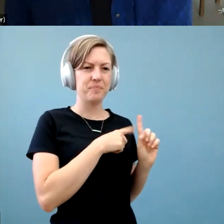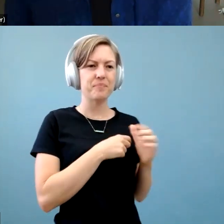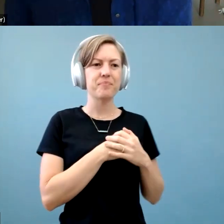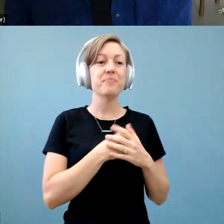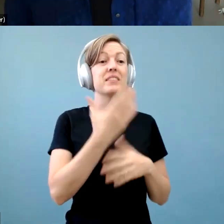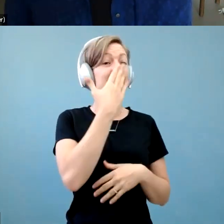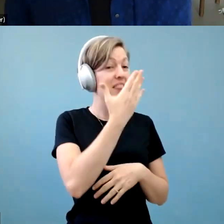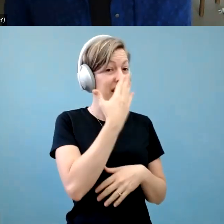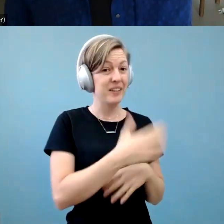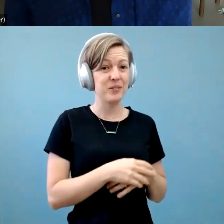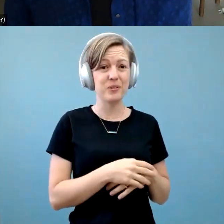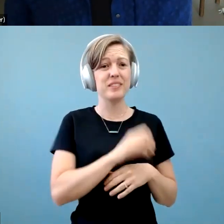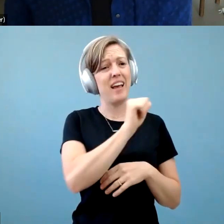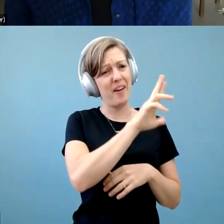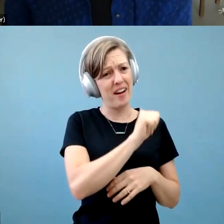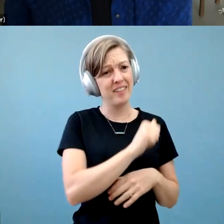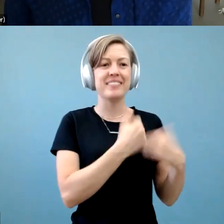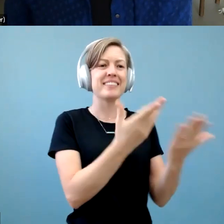Thanks, Eric. Kayla, my friend.